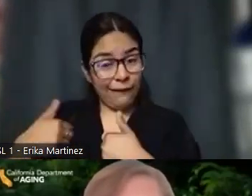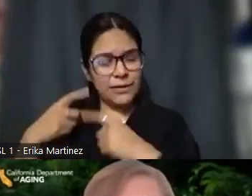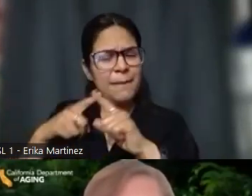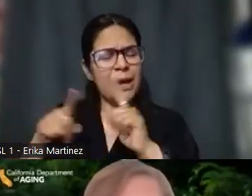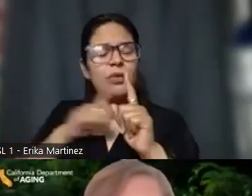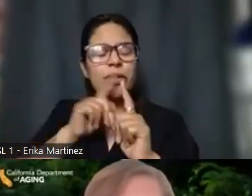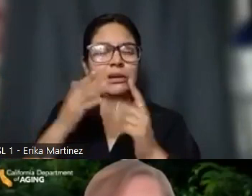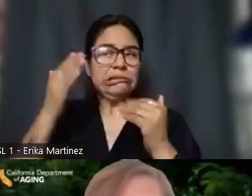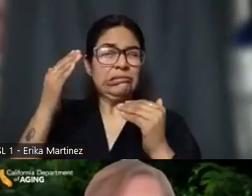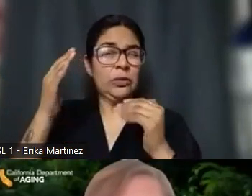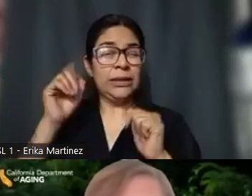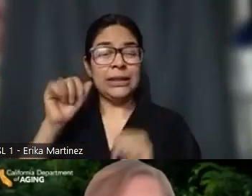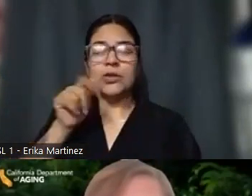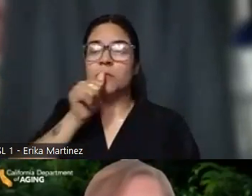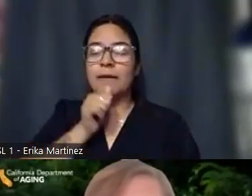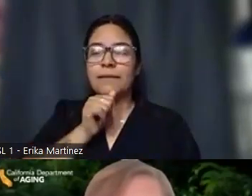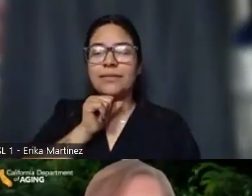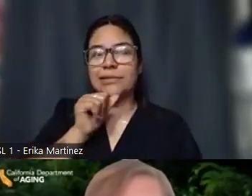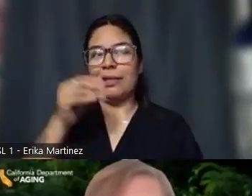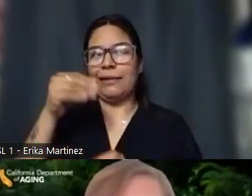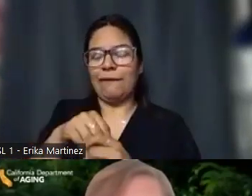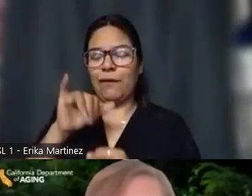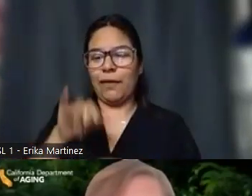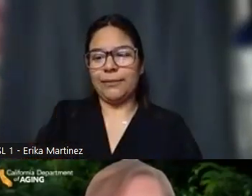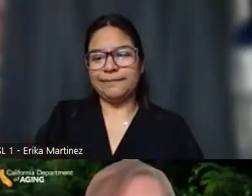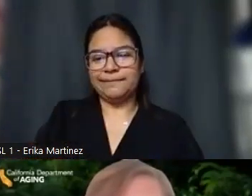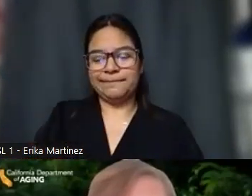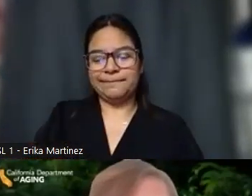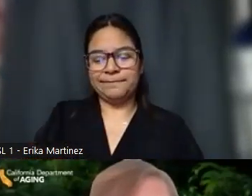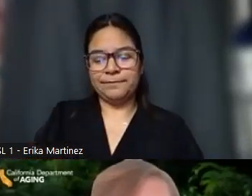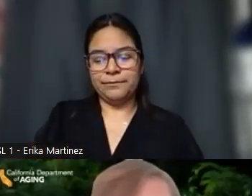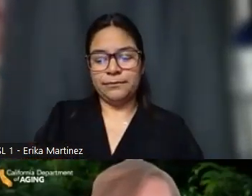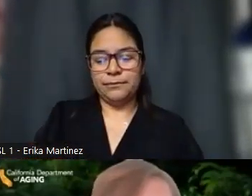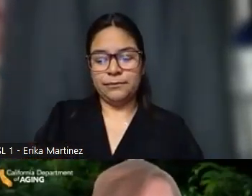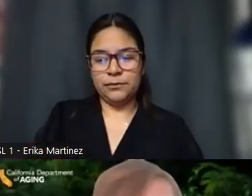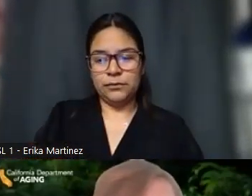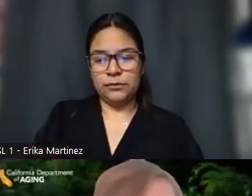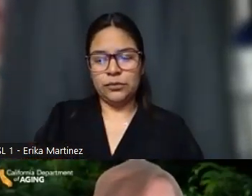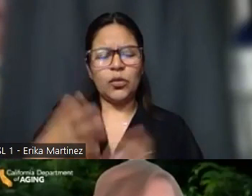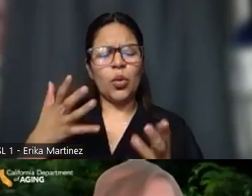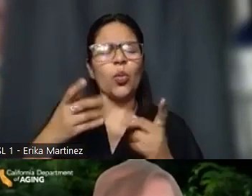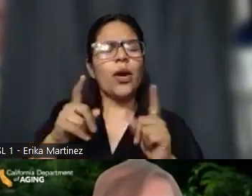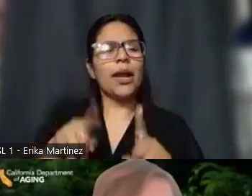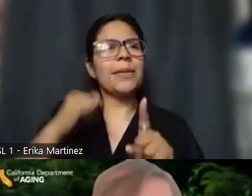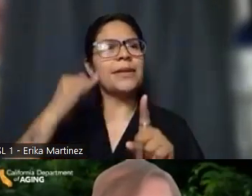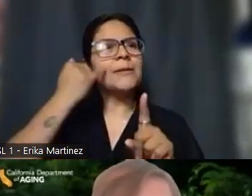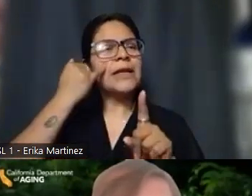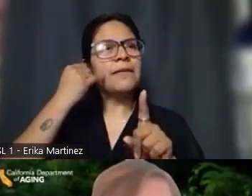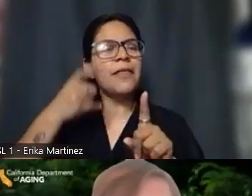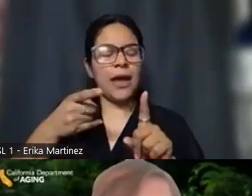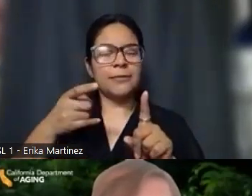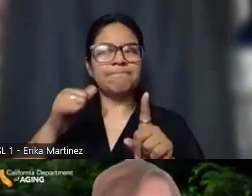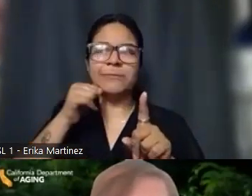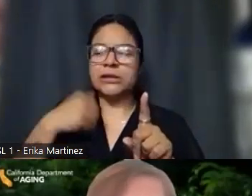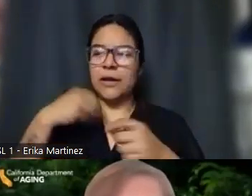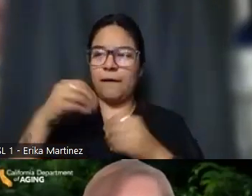private professional and the public guardian's not involved. So what happens if the public guardian office doesn't